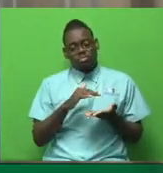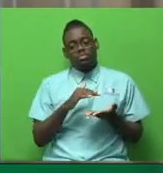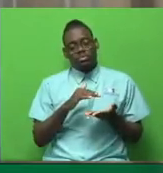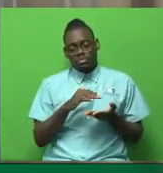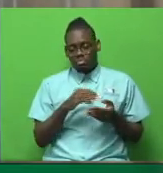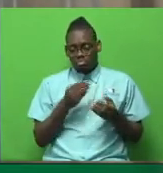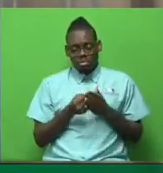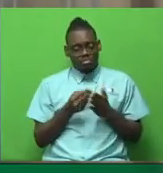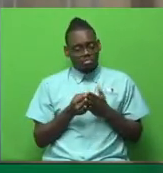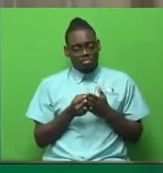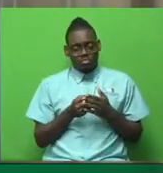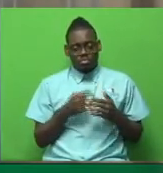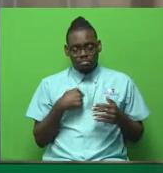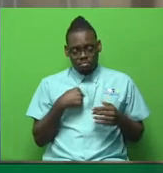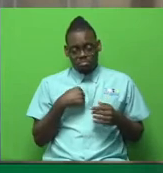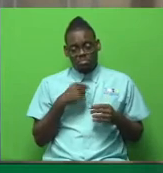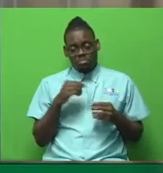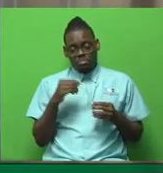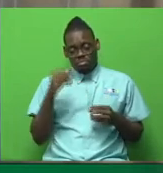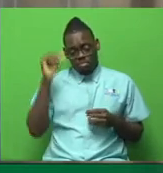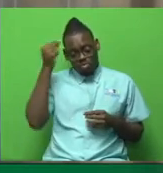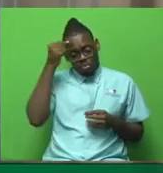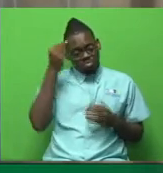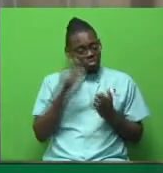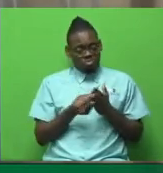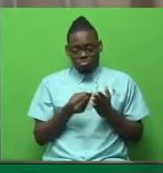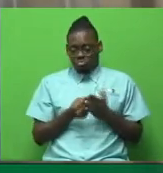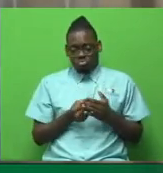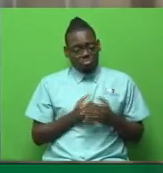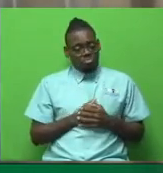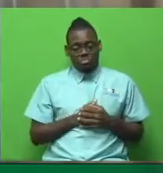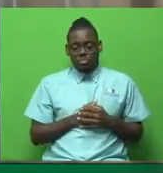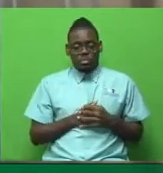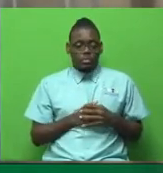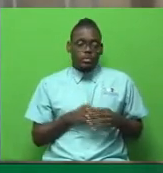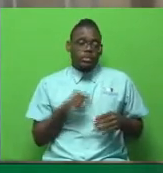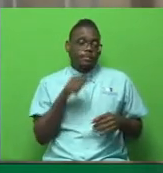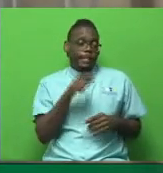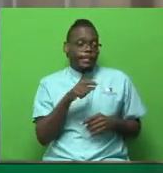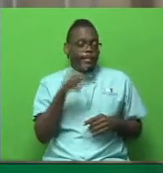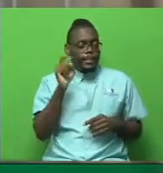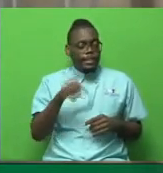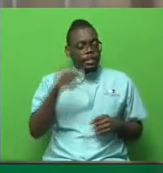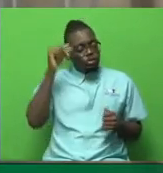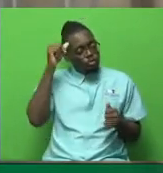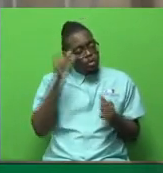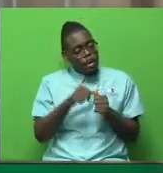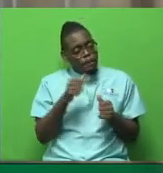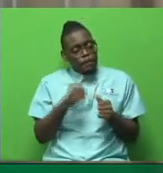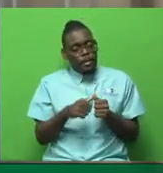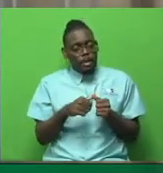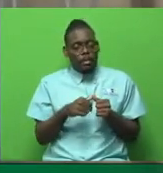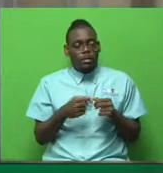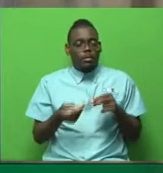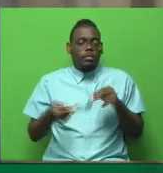Madam speaker it is obvious that once you include increase the price of fuel once you increase the